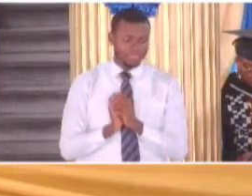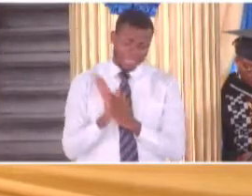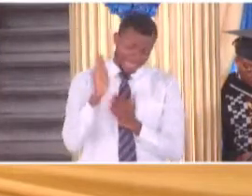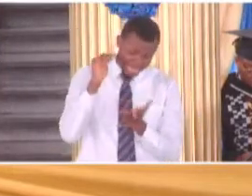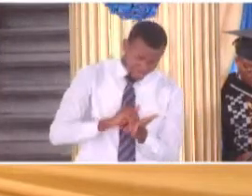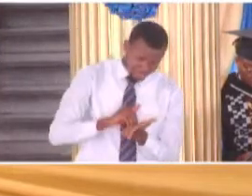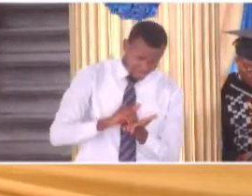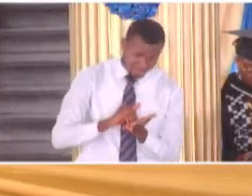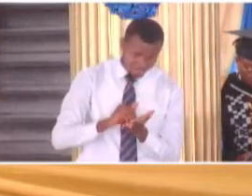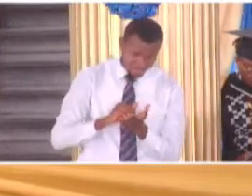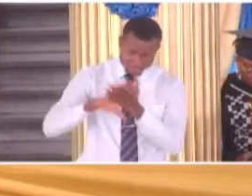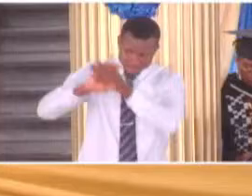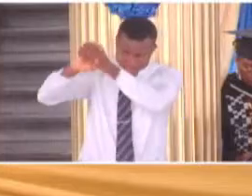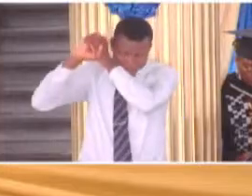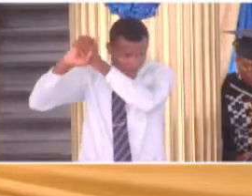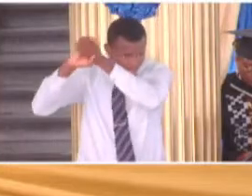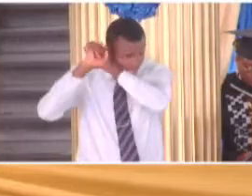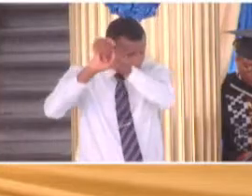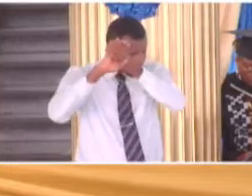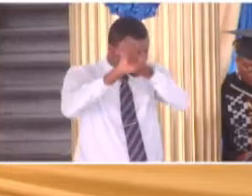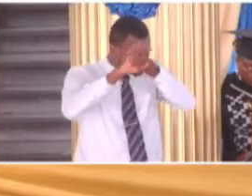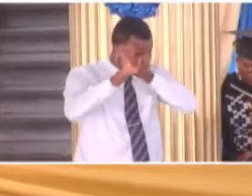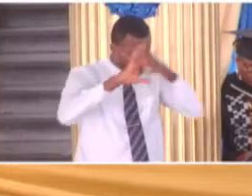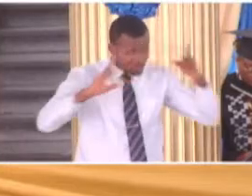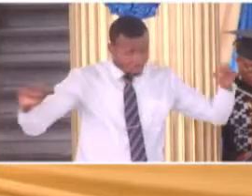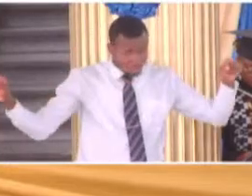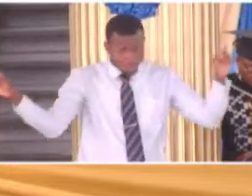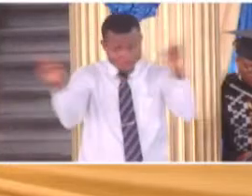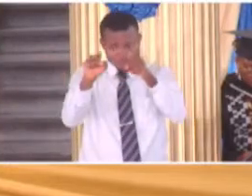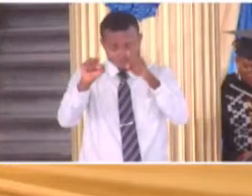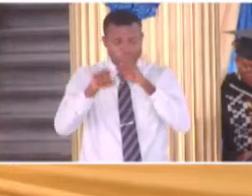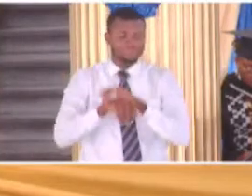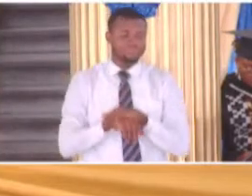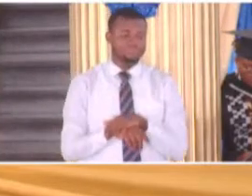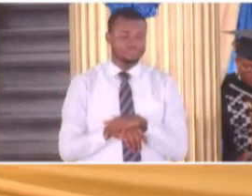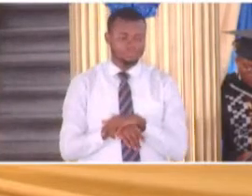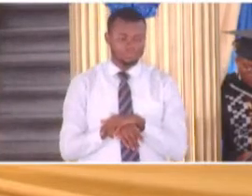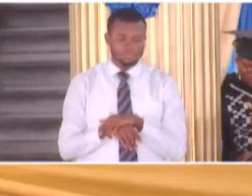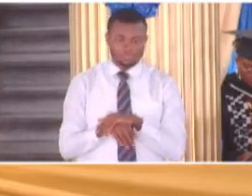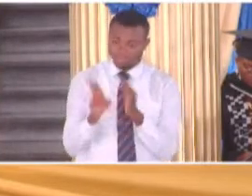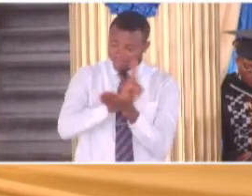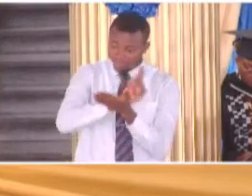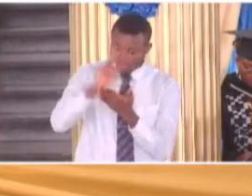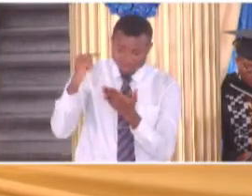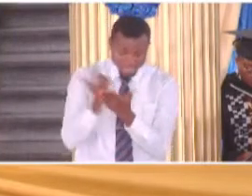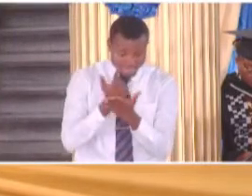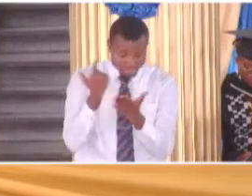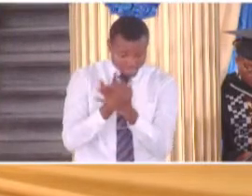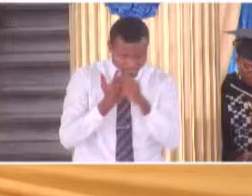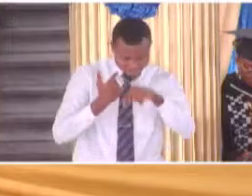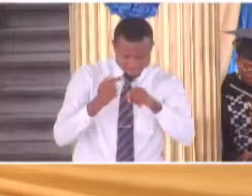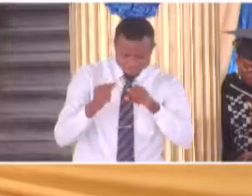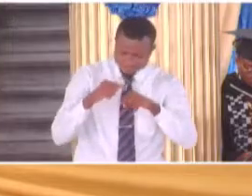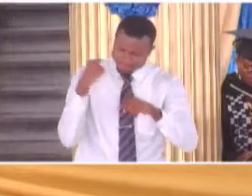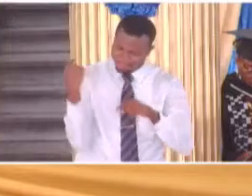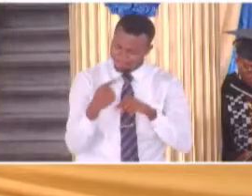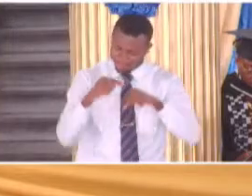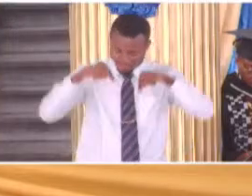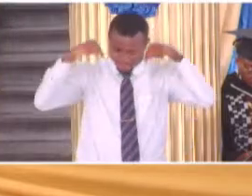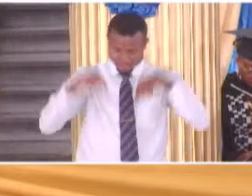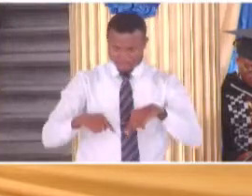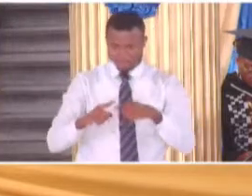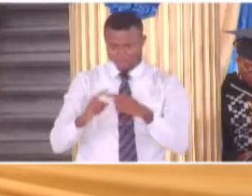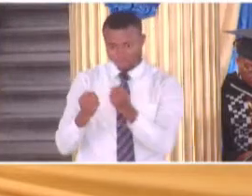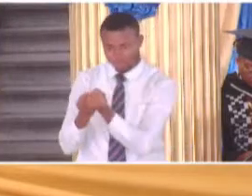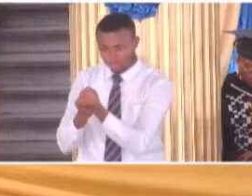again, congratulations to the class of 2024. The University of Ghana will always be here to support